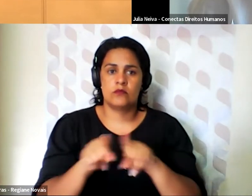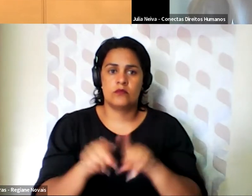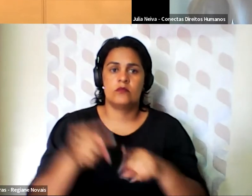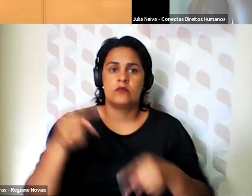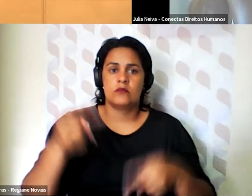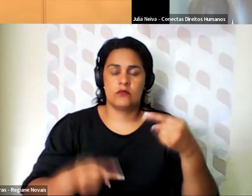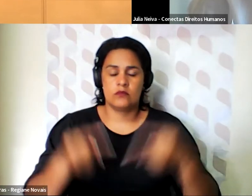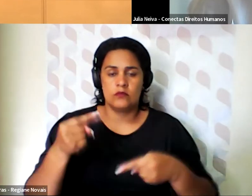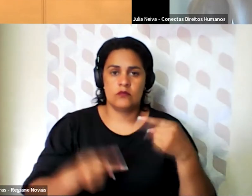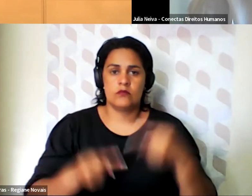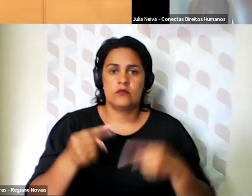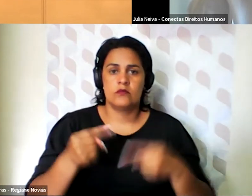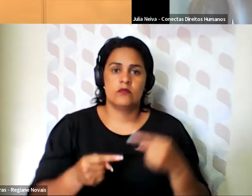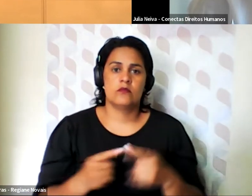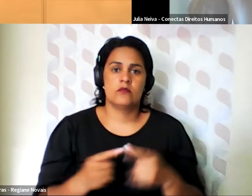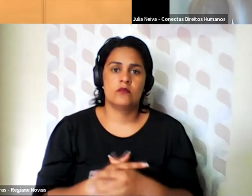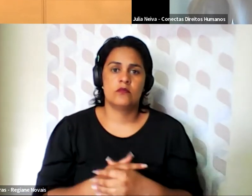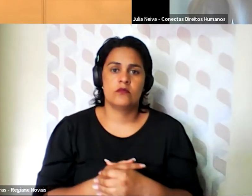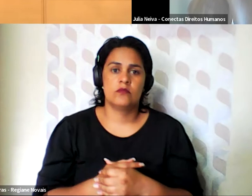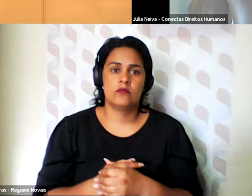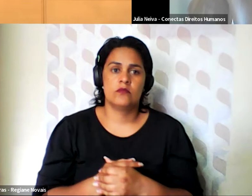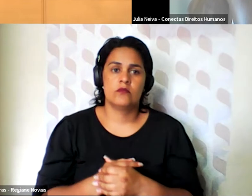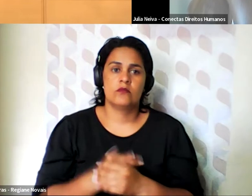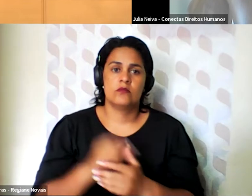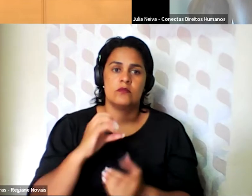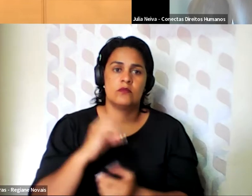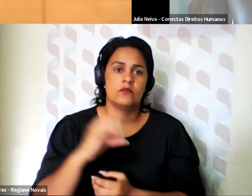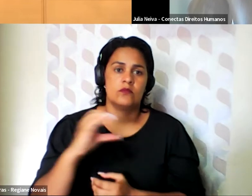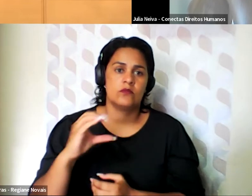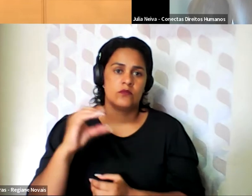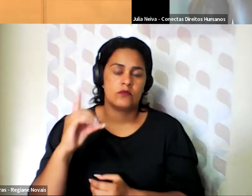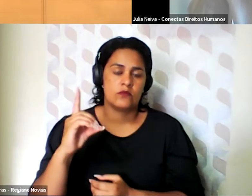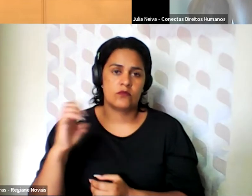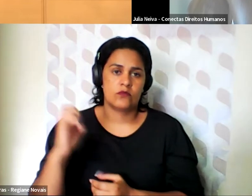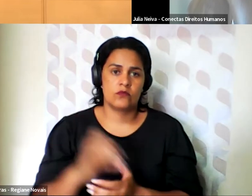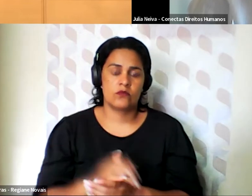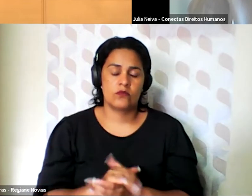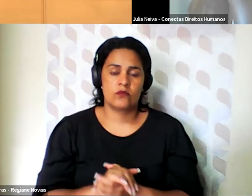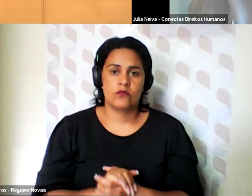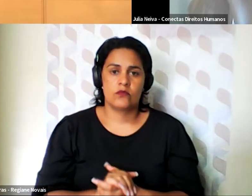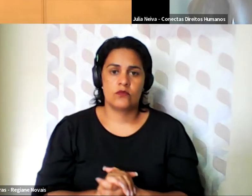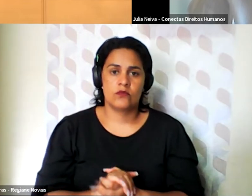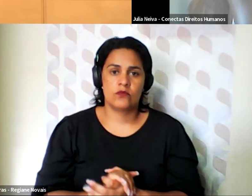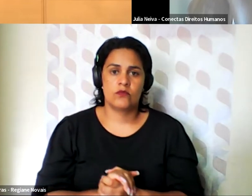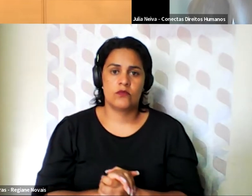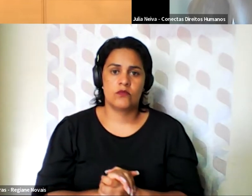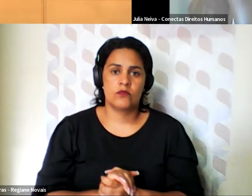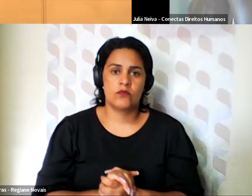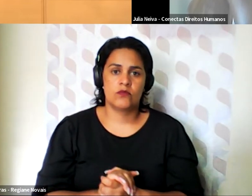assassination of rural leaders or environmental leaders, which is very regrettable and a problem that Brazil has to face,